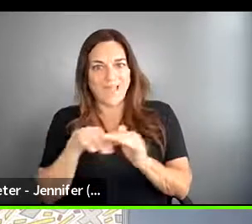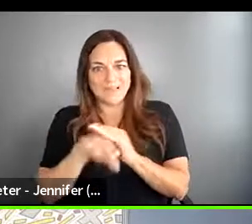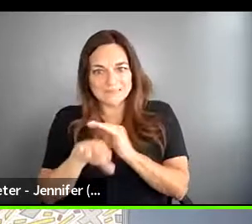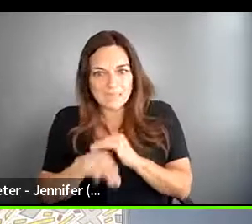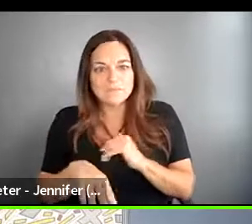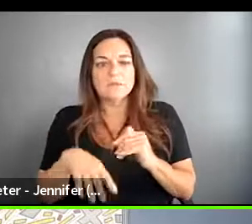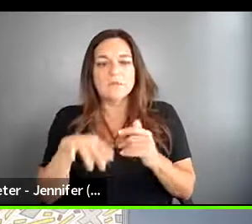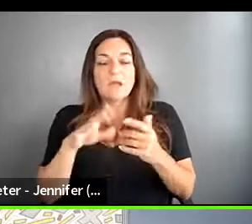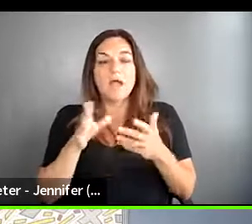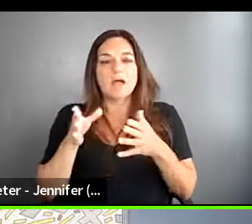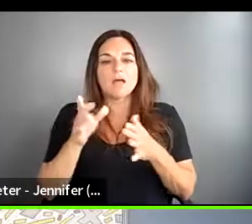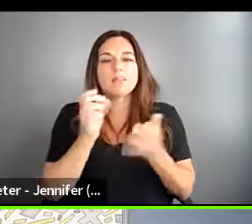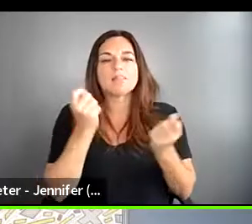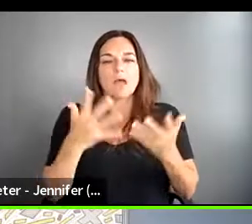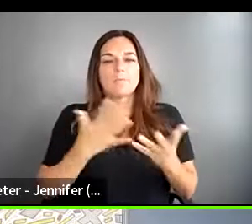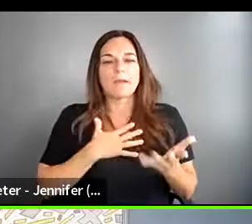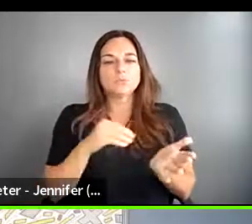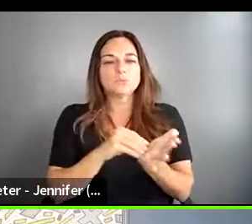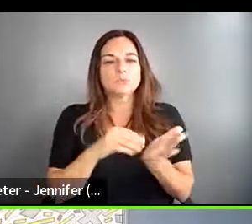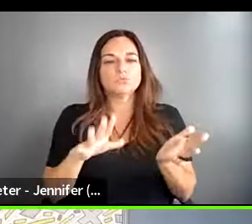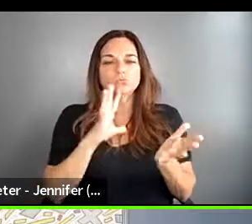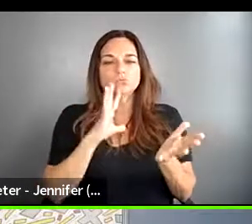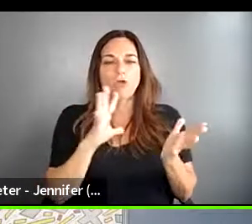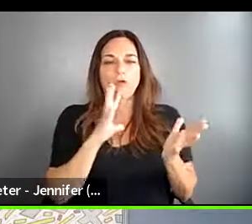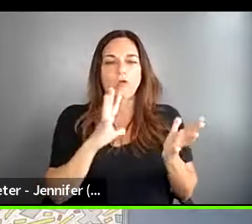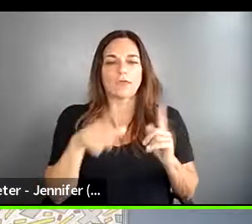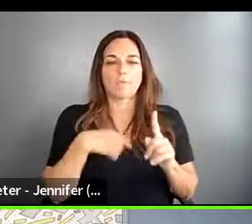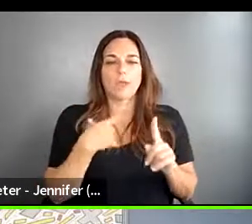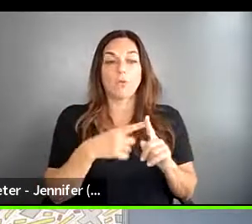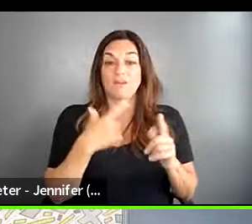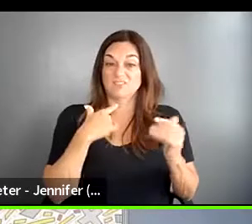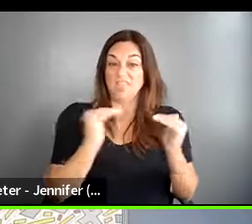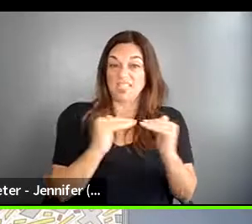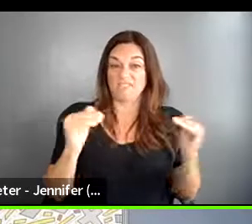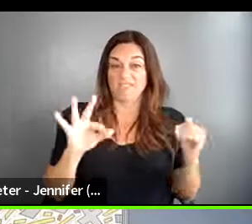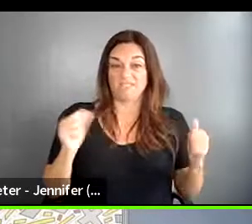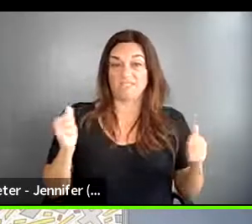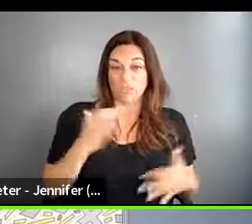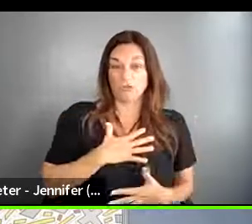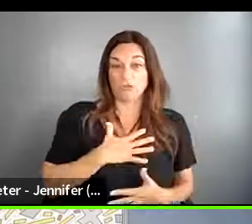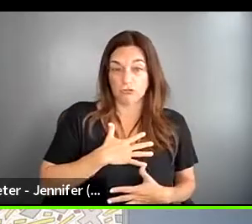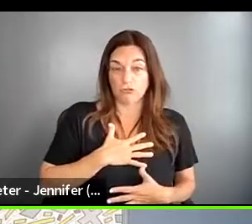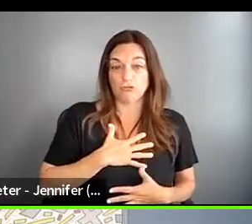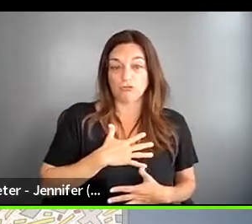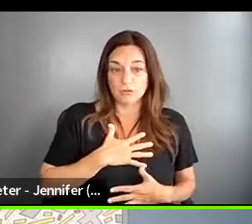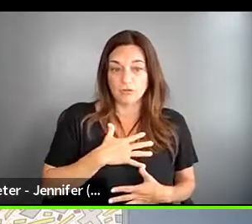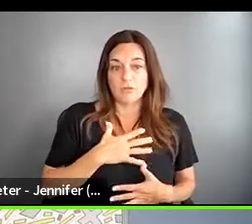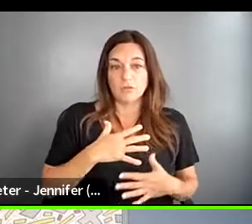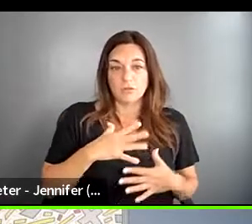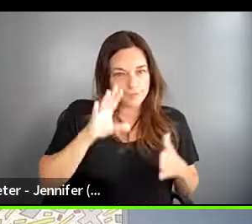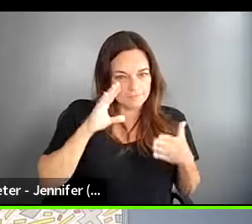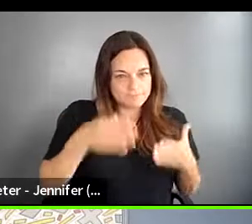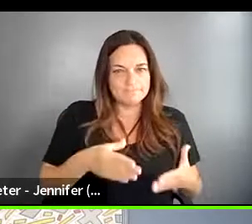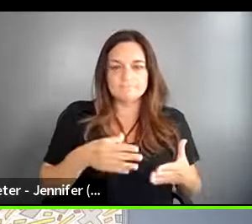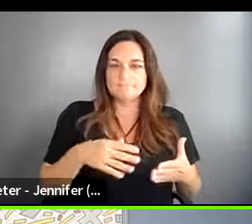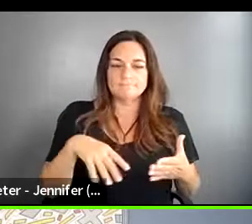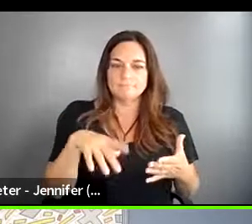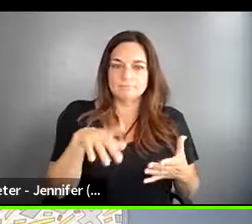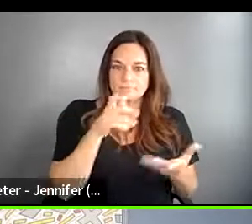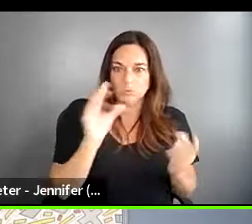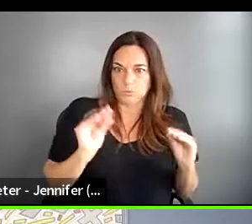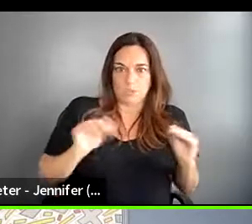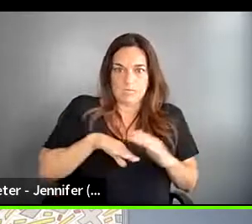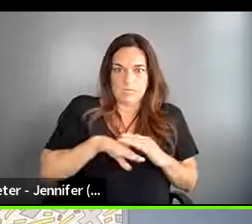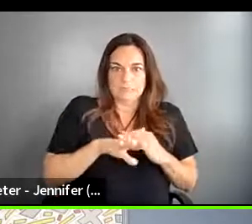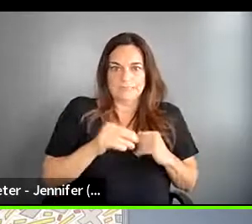my students were talking about, there's a level of fear around not being able to have access in their